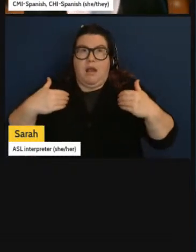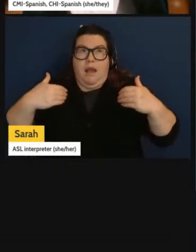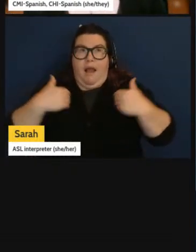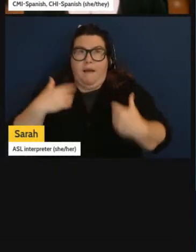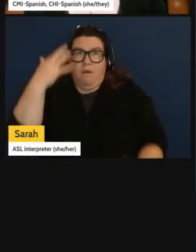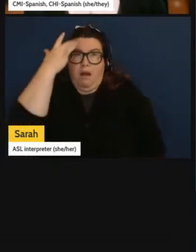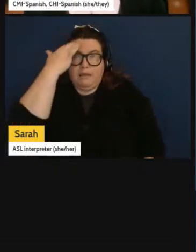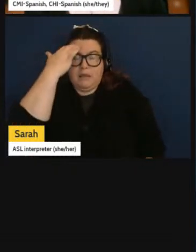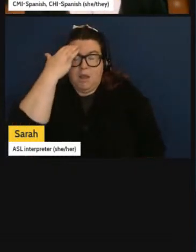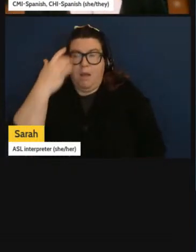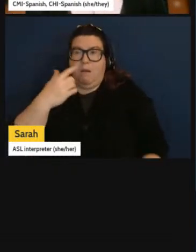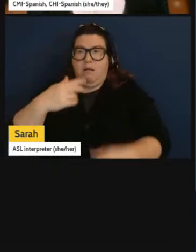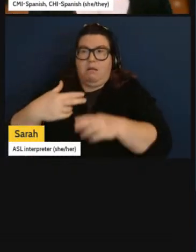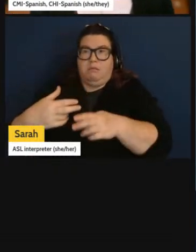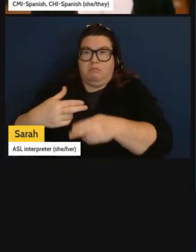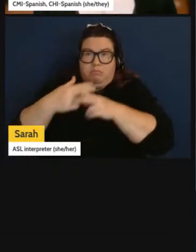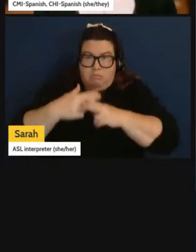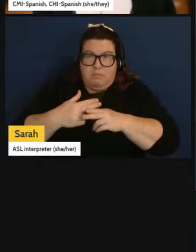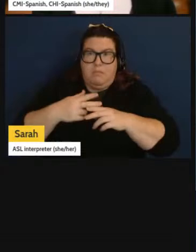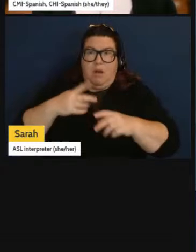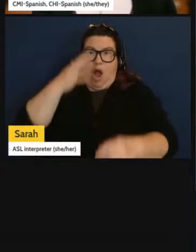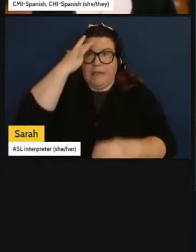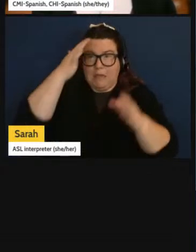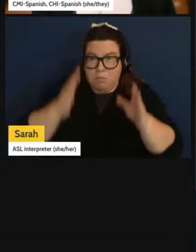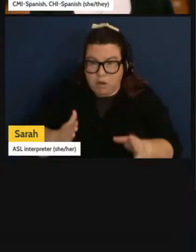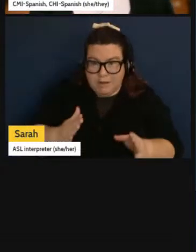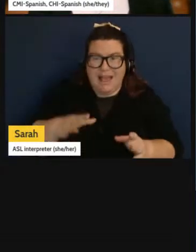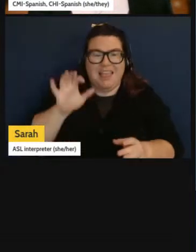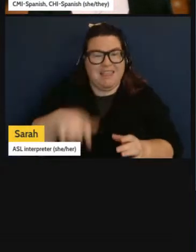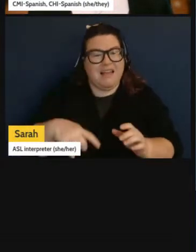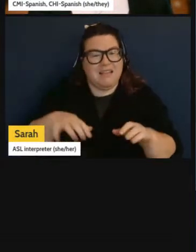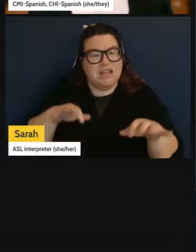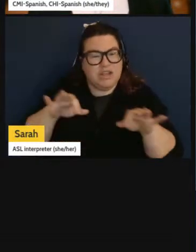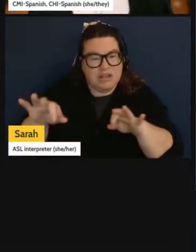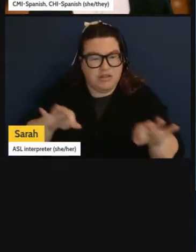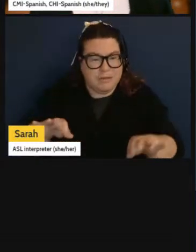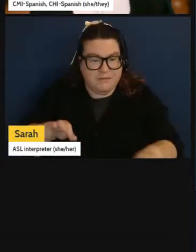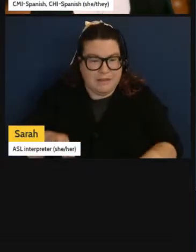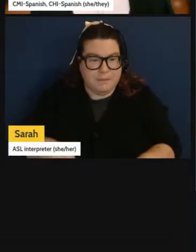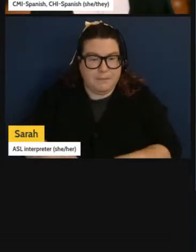me autistic, that would be an example of linguistic prescriptivism